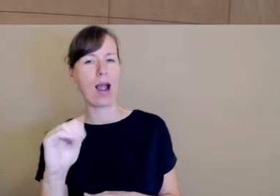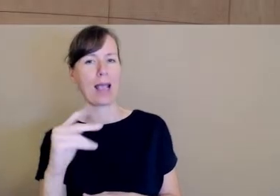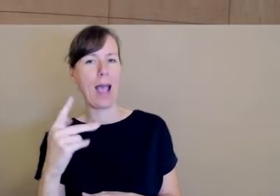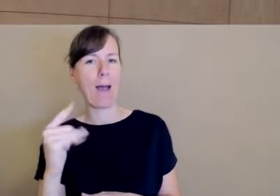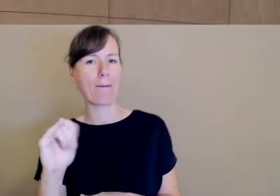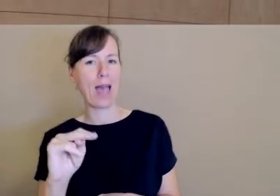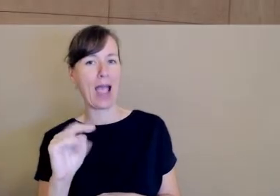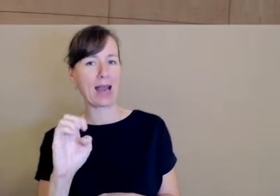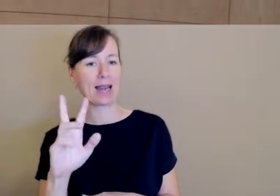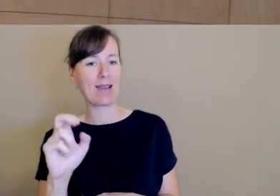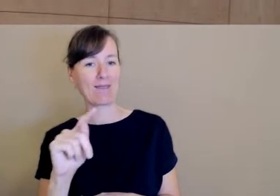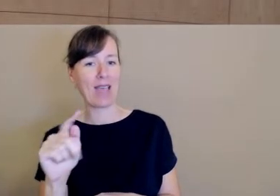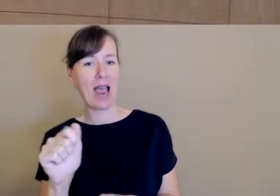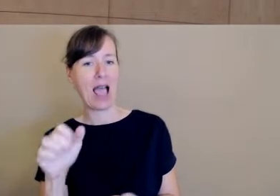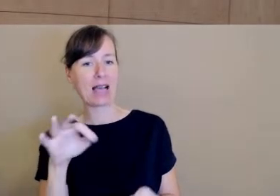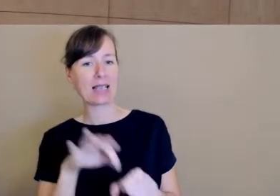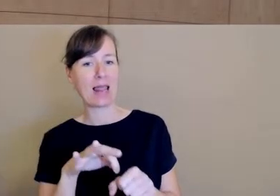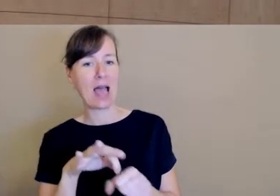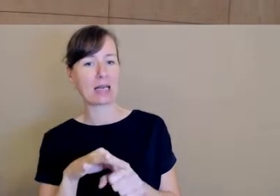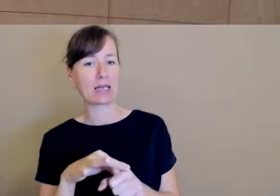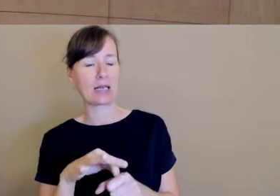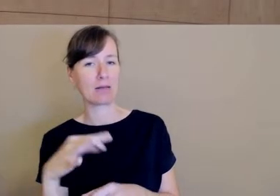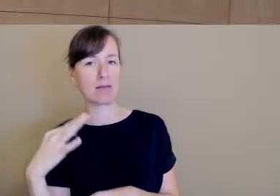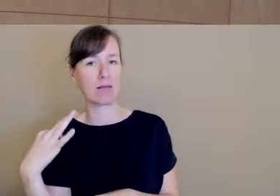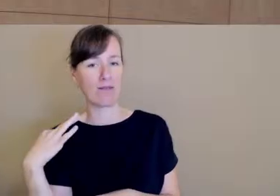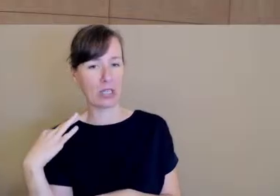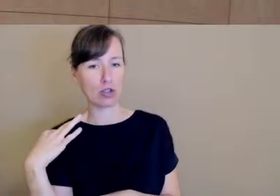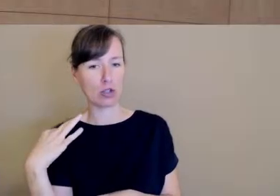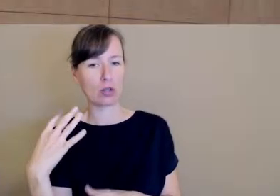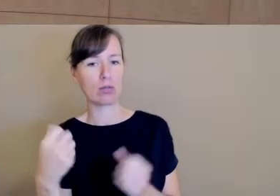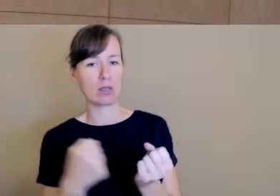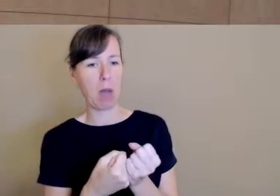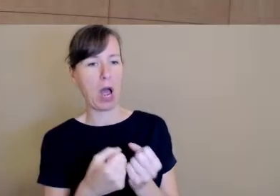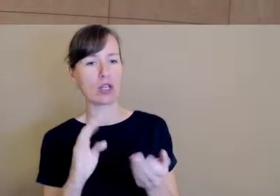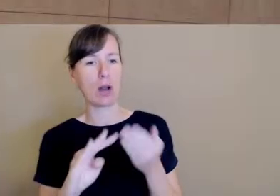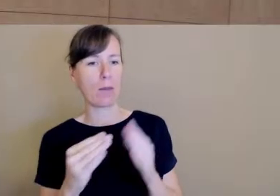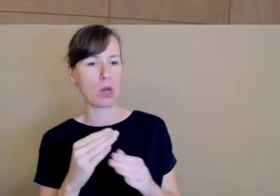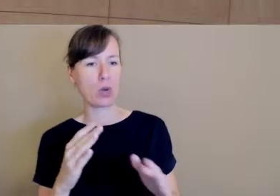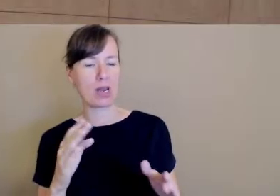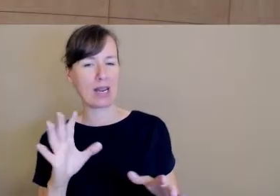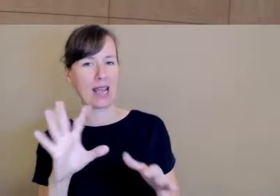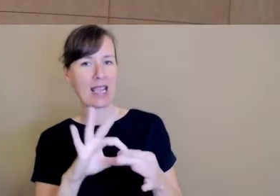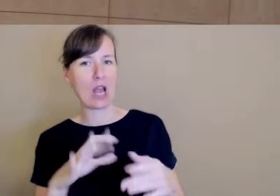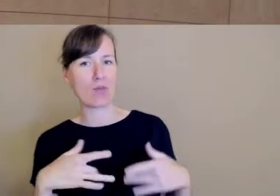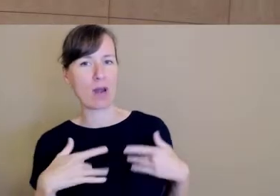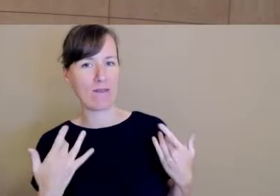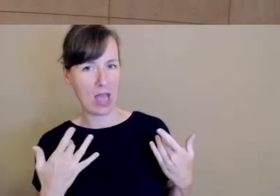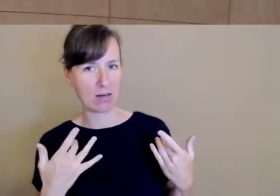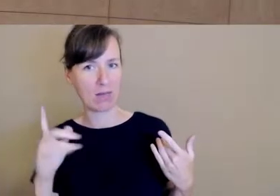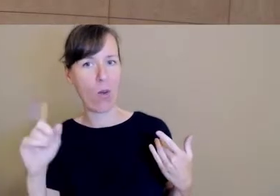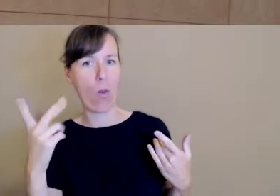engagement event. Once he approves your proposal as an official,